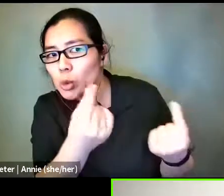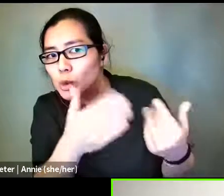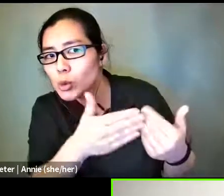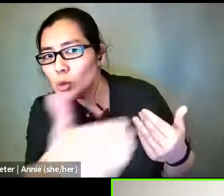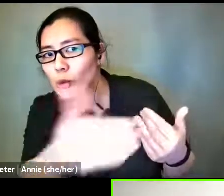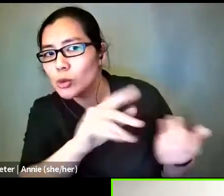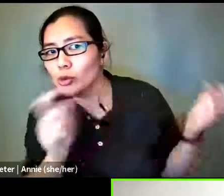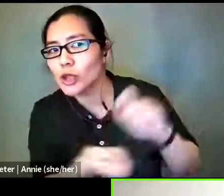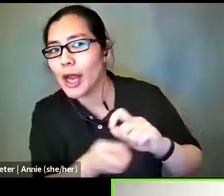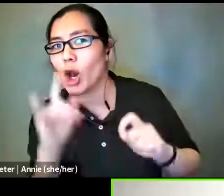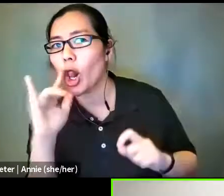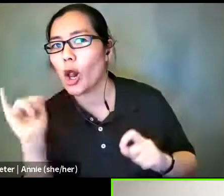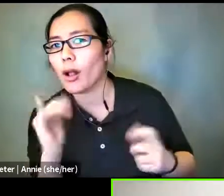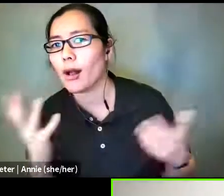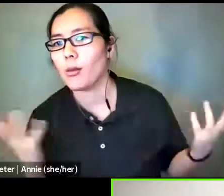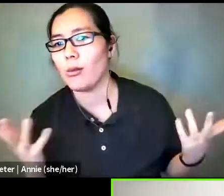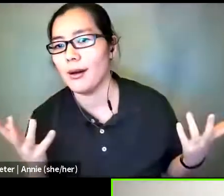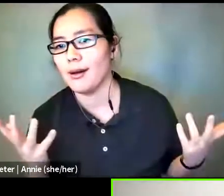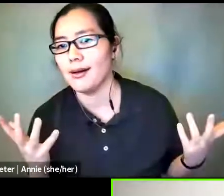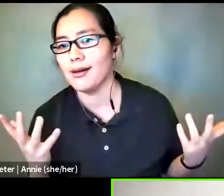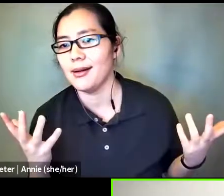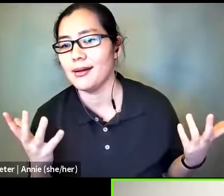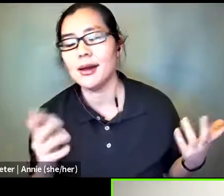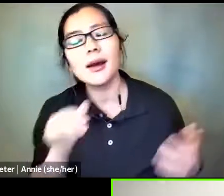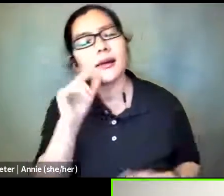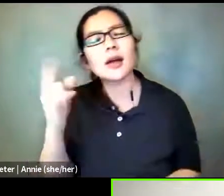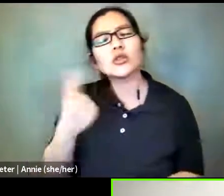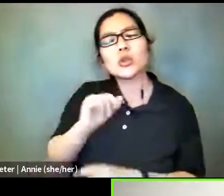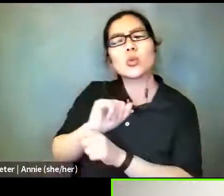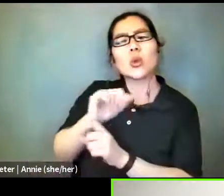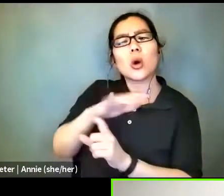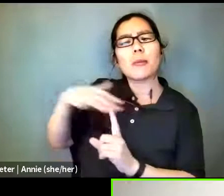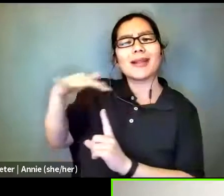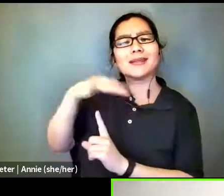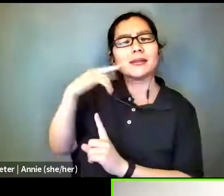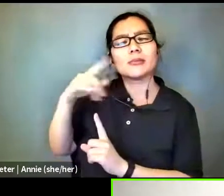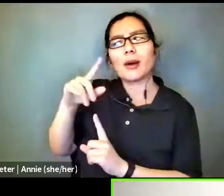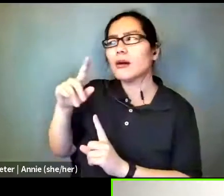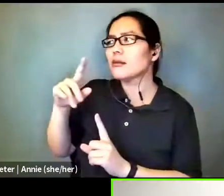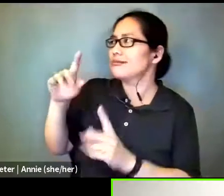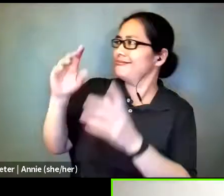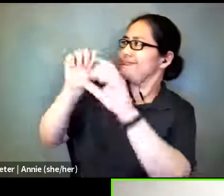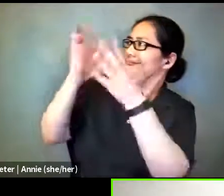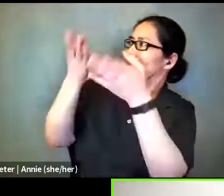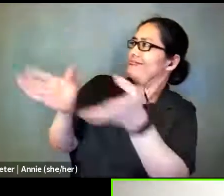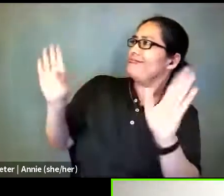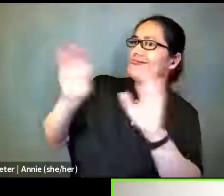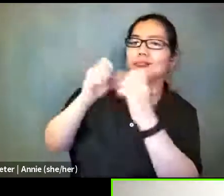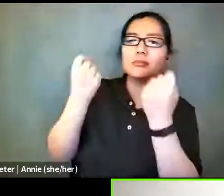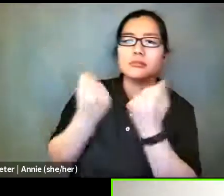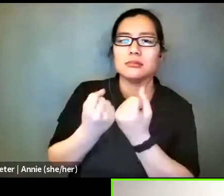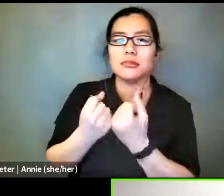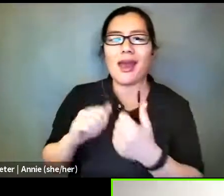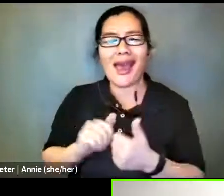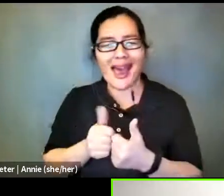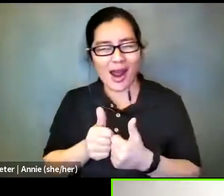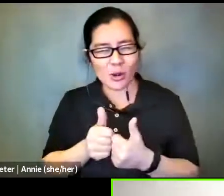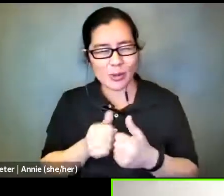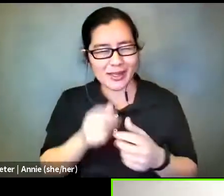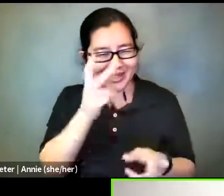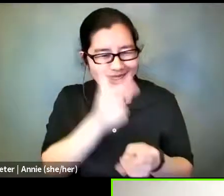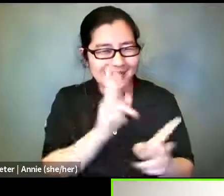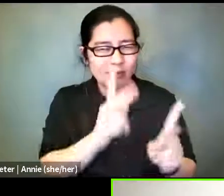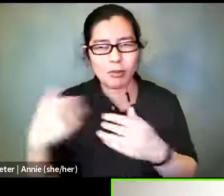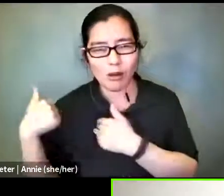that's in not just in workplaces, but in society, right? Like, how do we ensure that people are doing that work